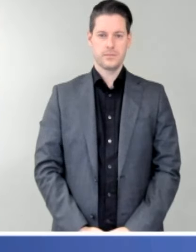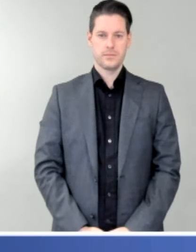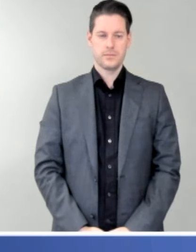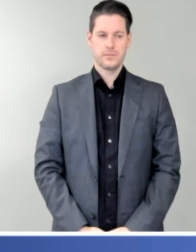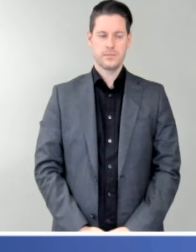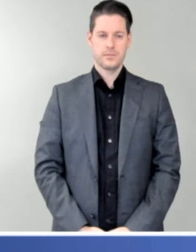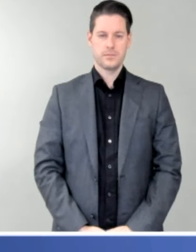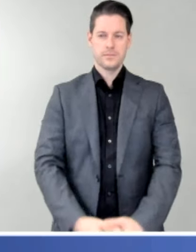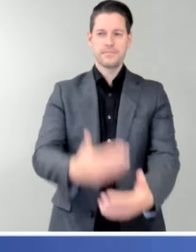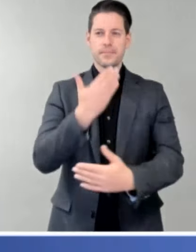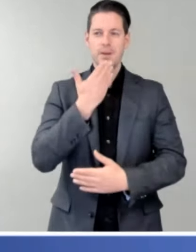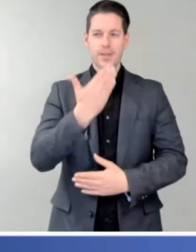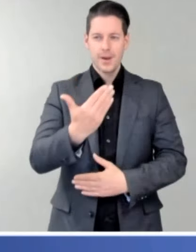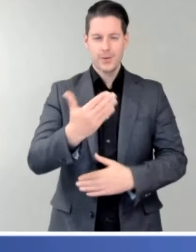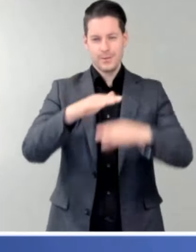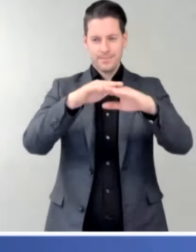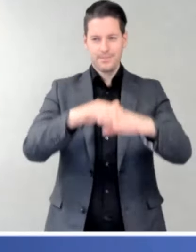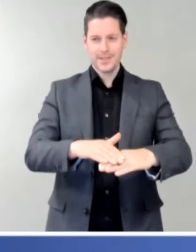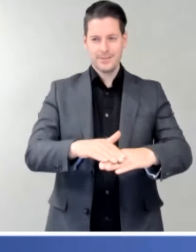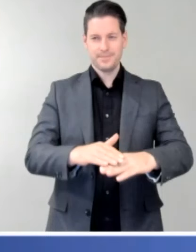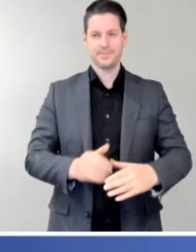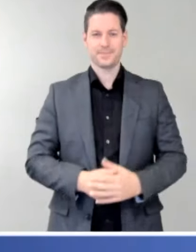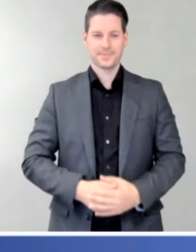Thank you. You may now take your seats.